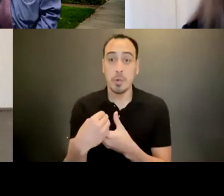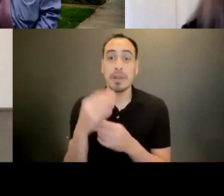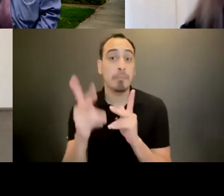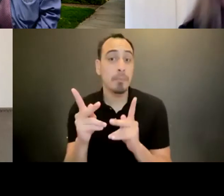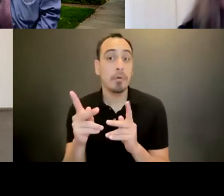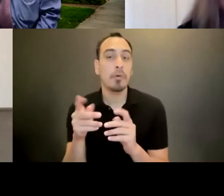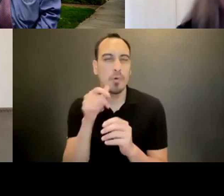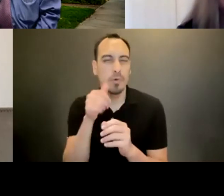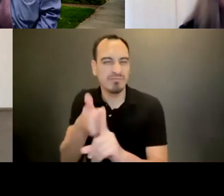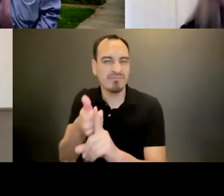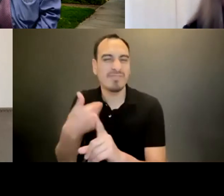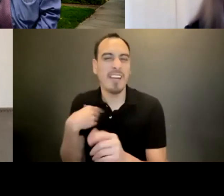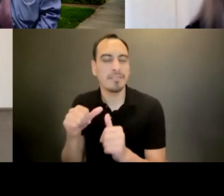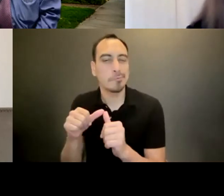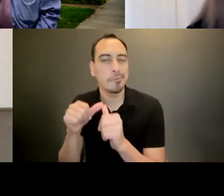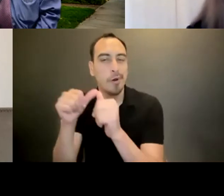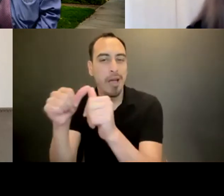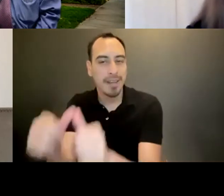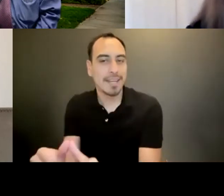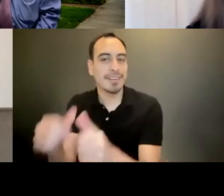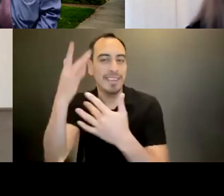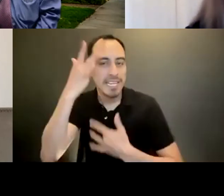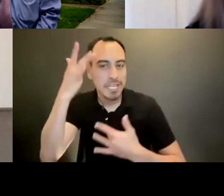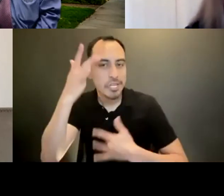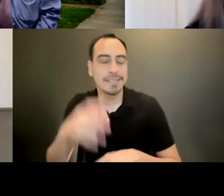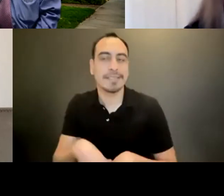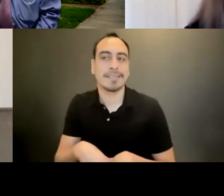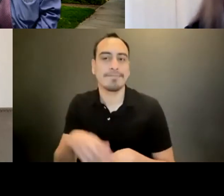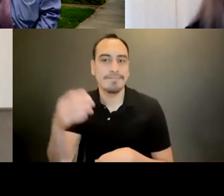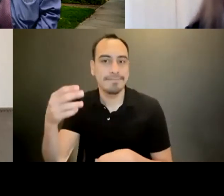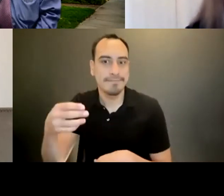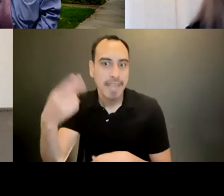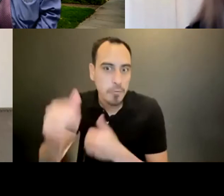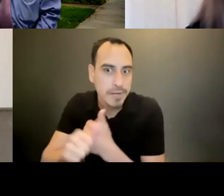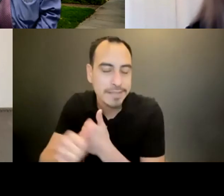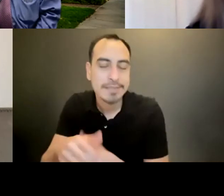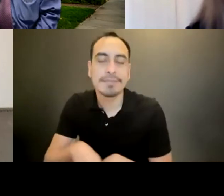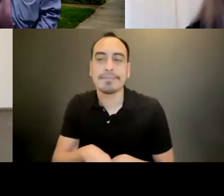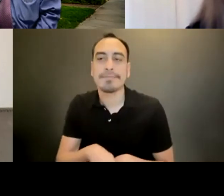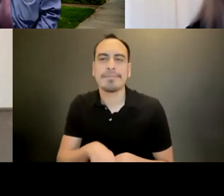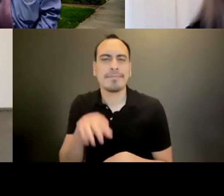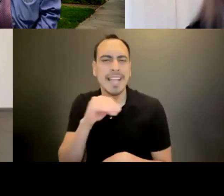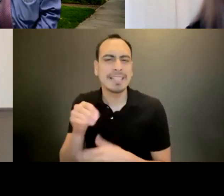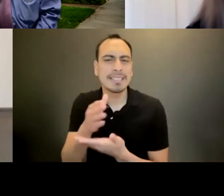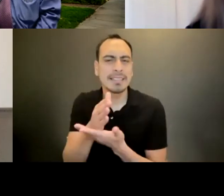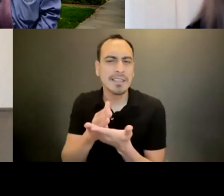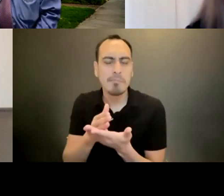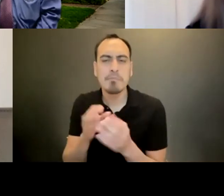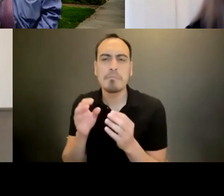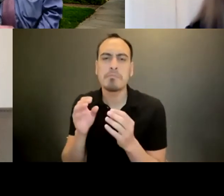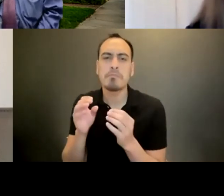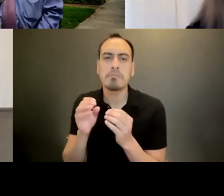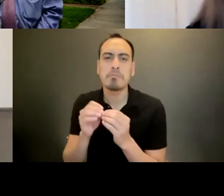chronic conditions that put them at risk, and then also certain essential